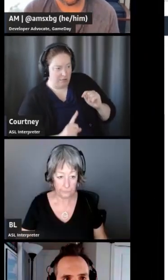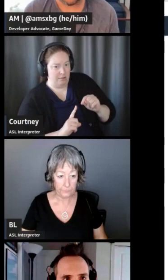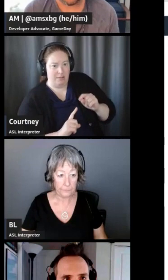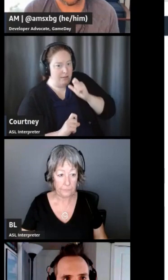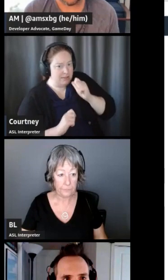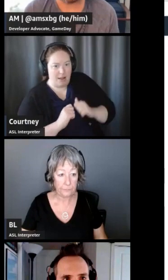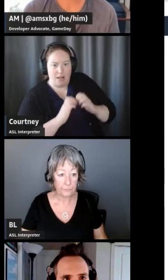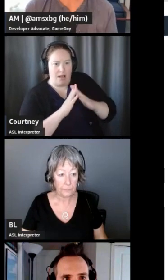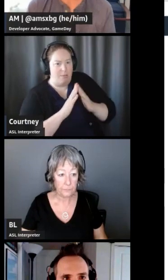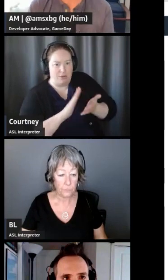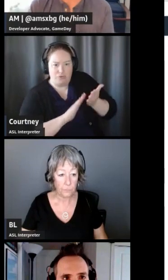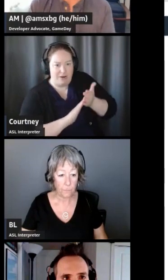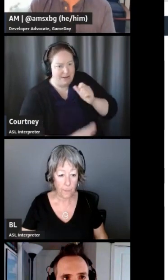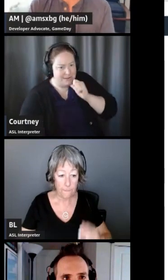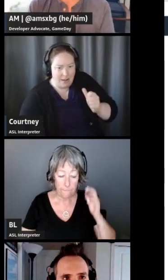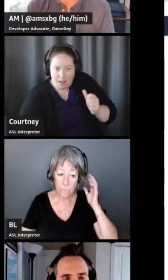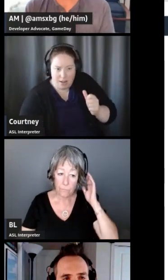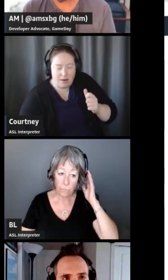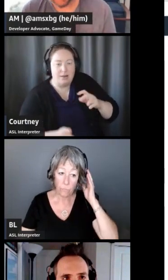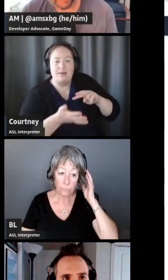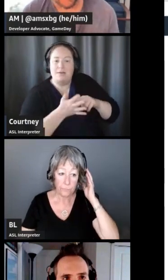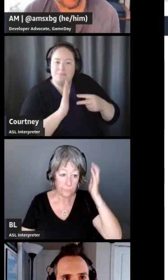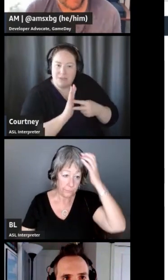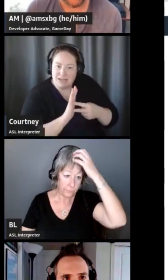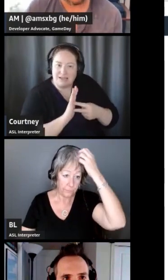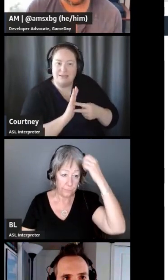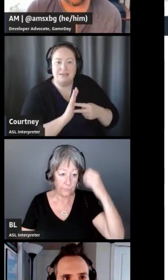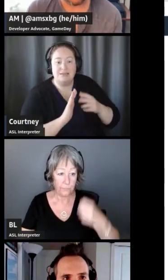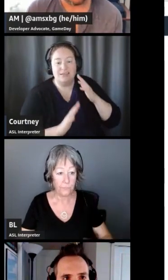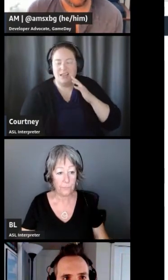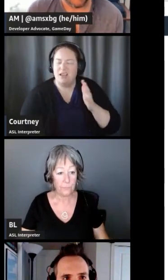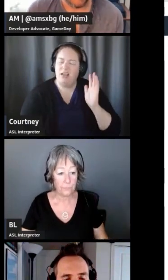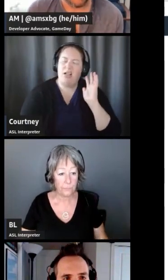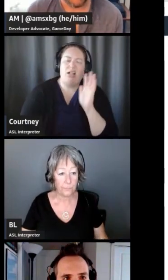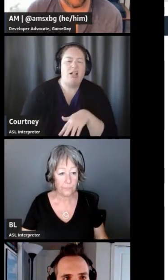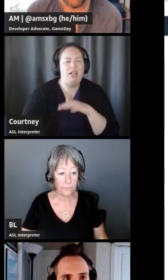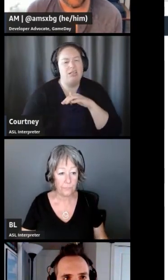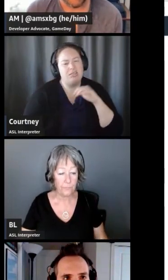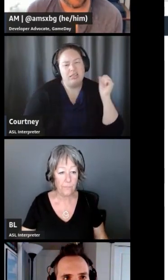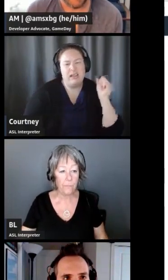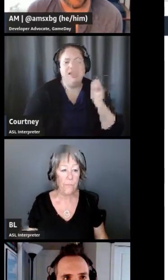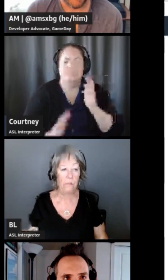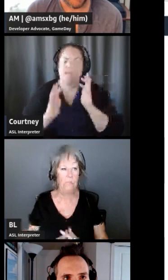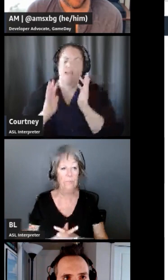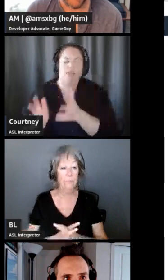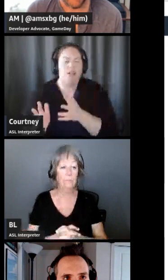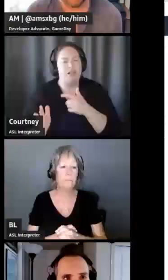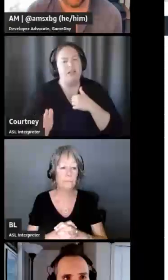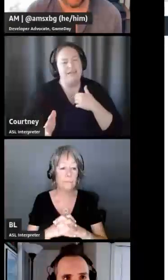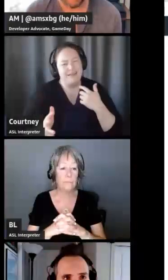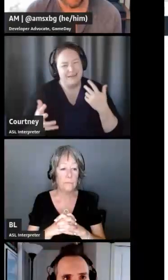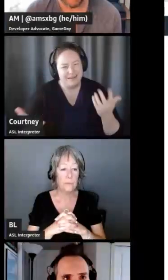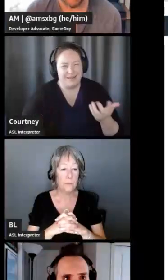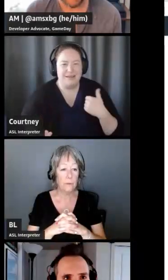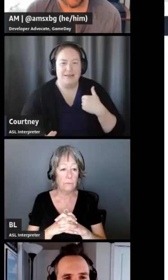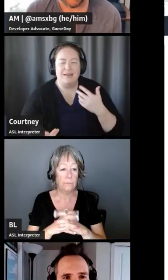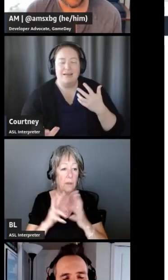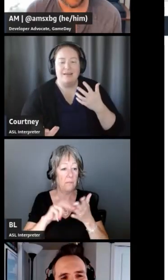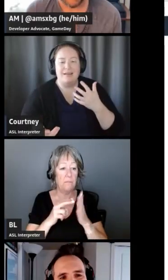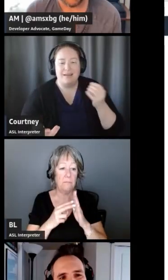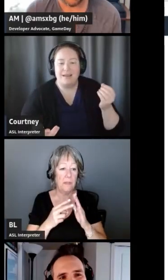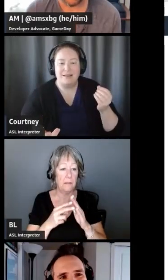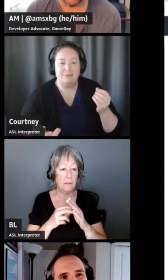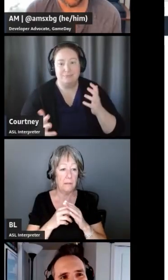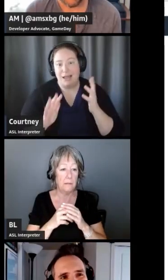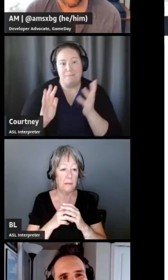and running, right? Which means they will walk away, they'll drop their transaction, they'll sort of